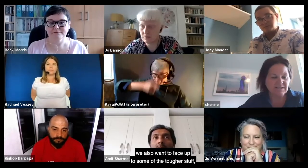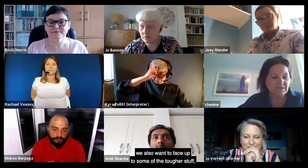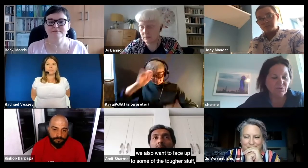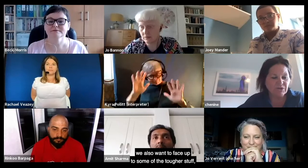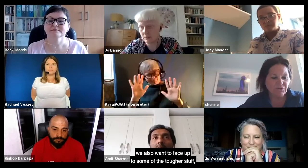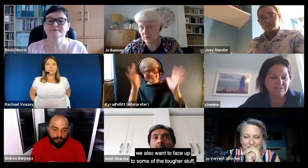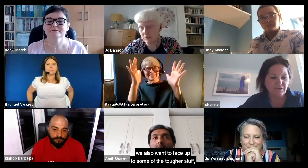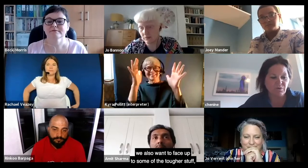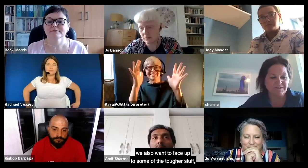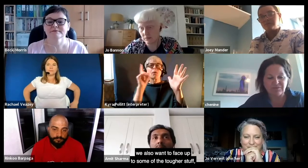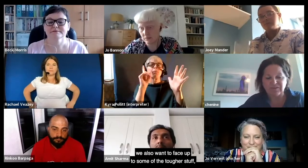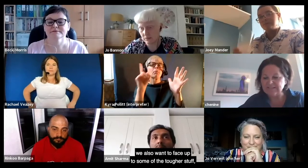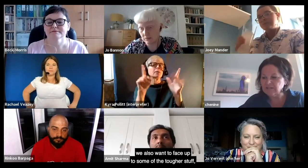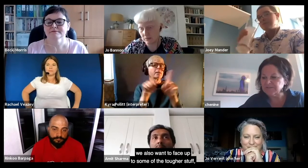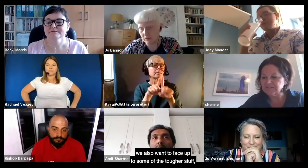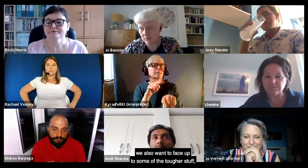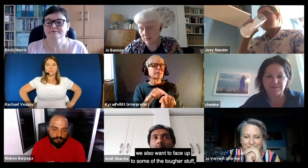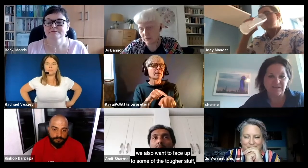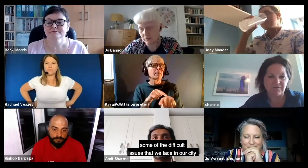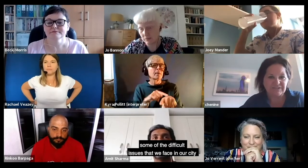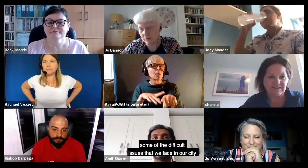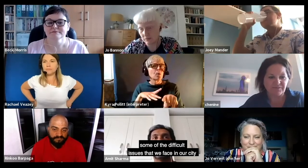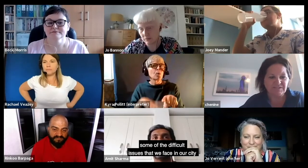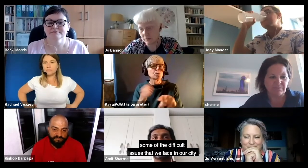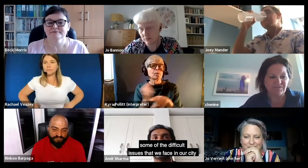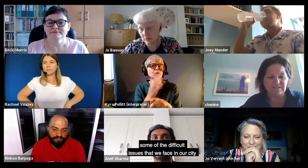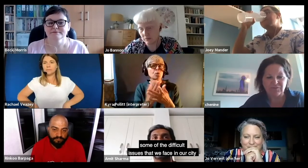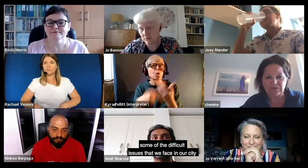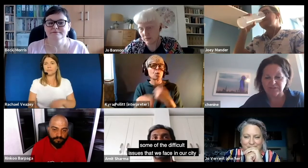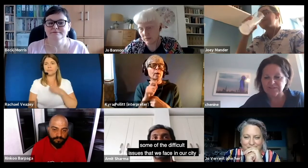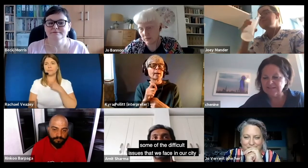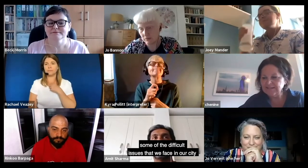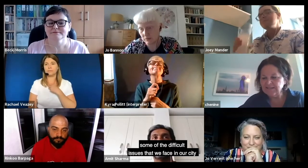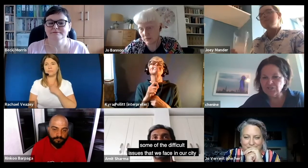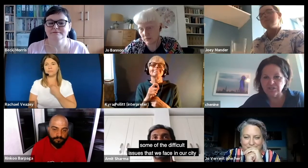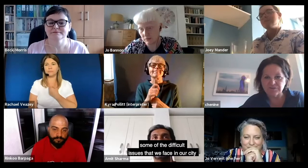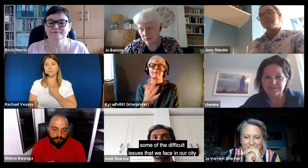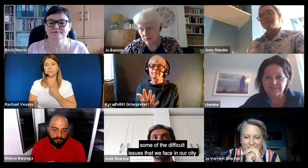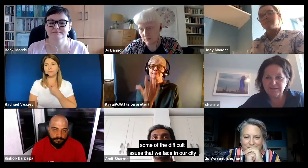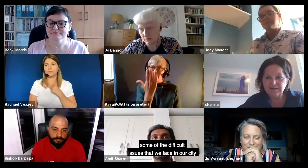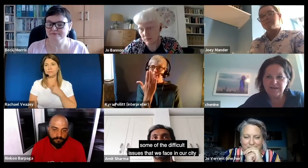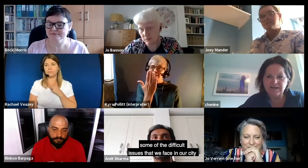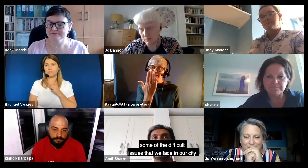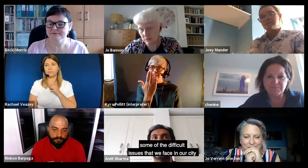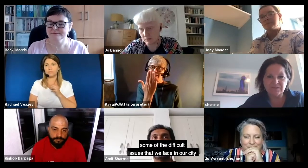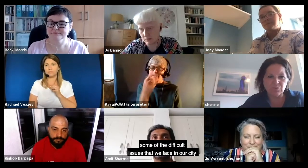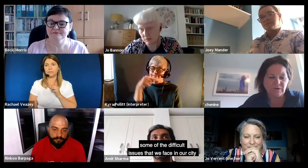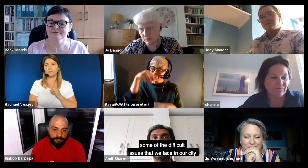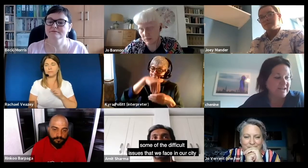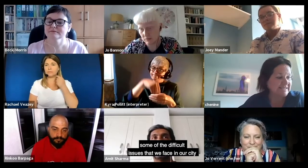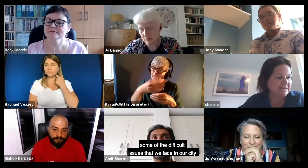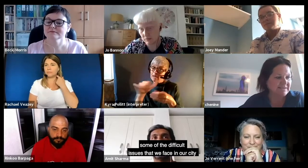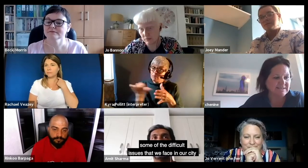cultures, we also want to face up to some of the tougher stuff, some of the difficult issues that